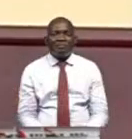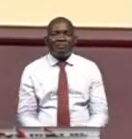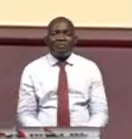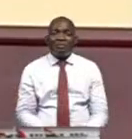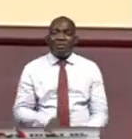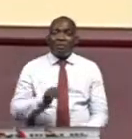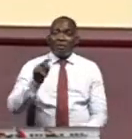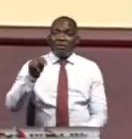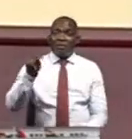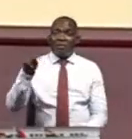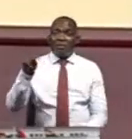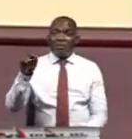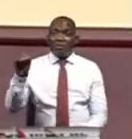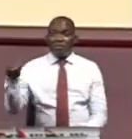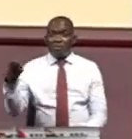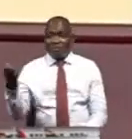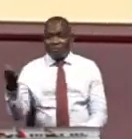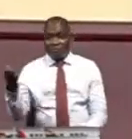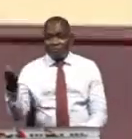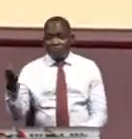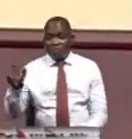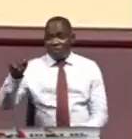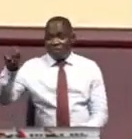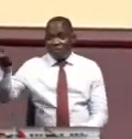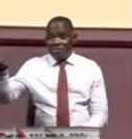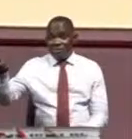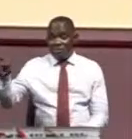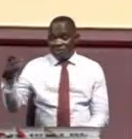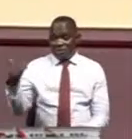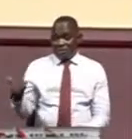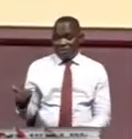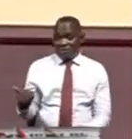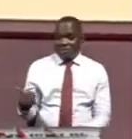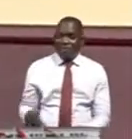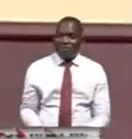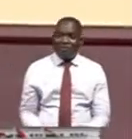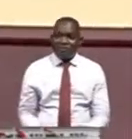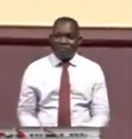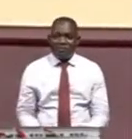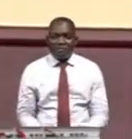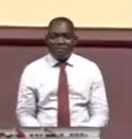Mr. Metanunu, I am